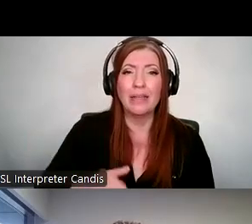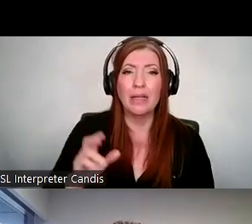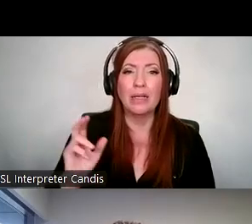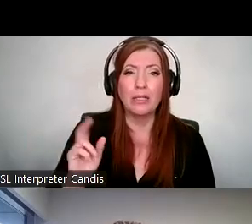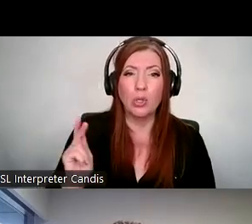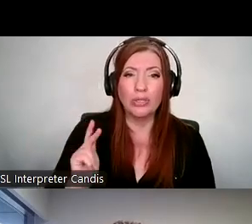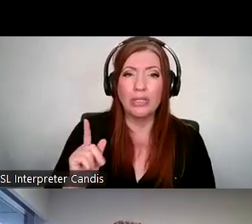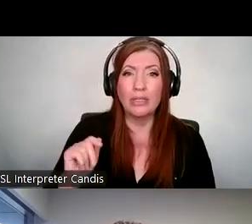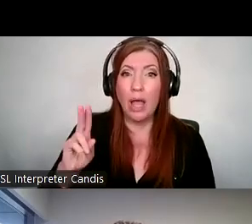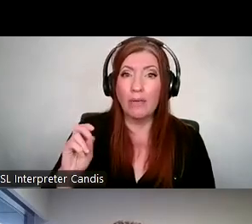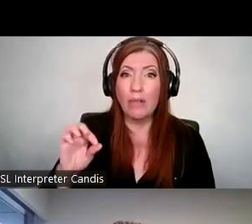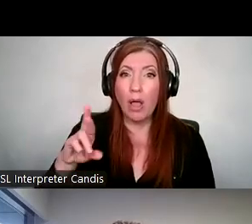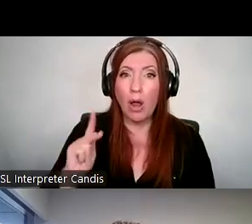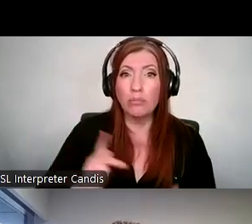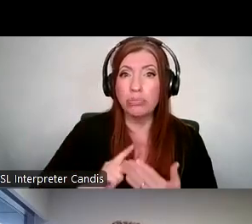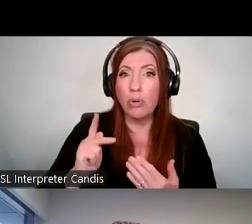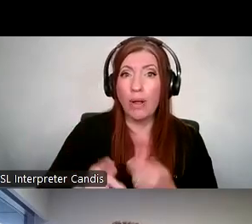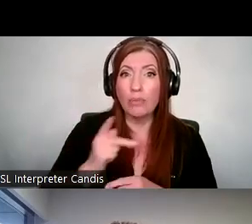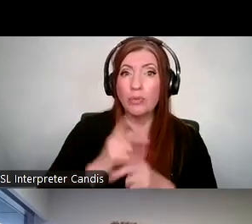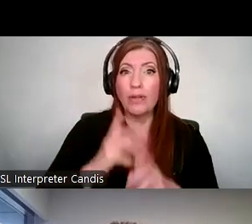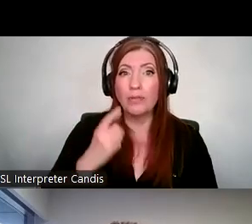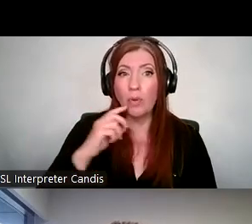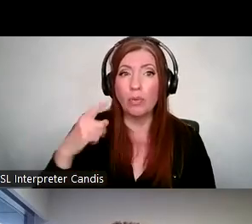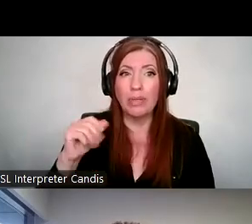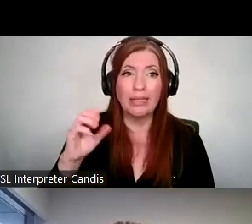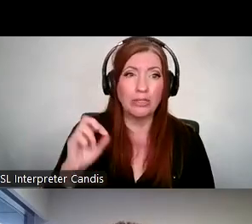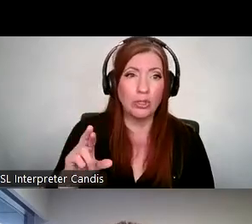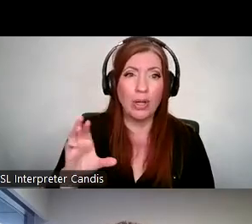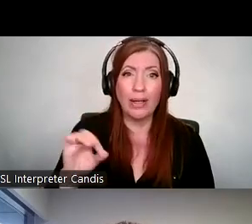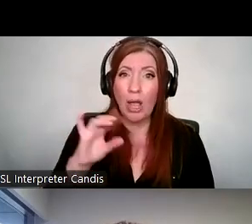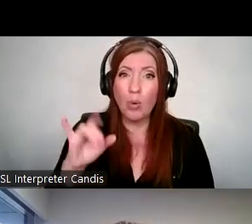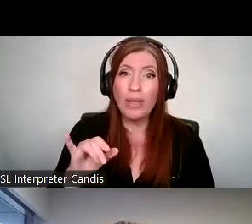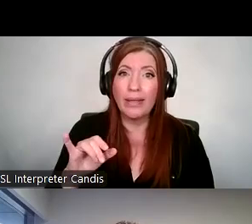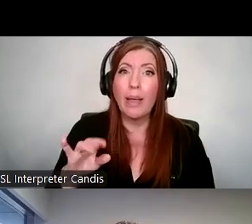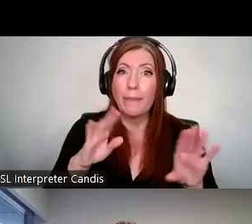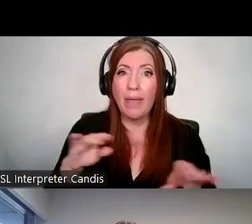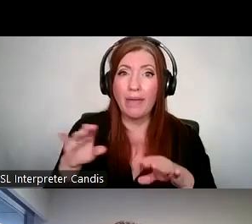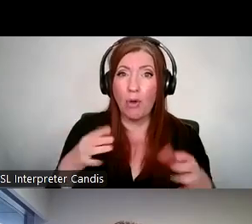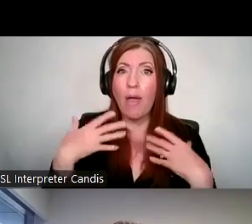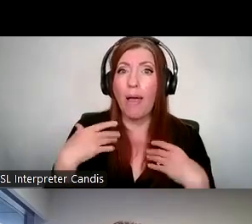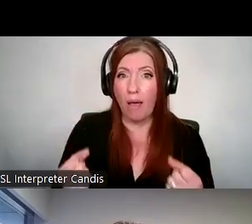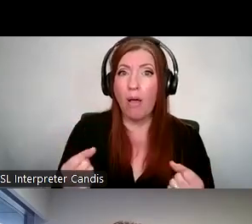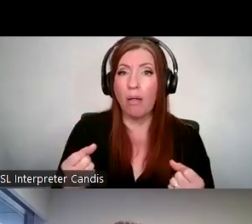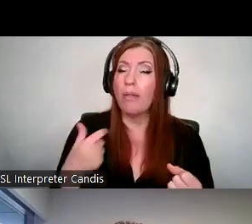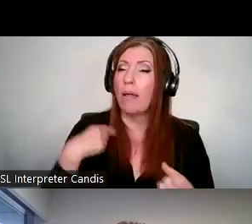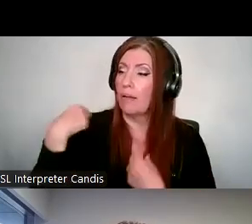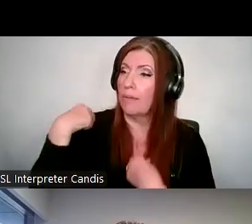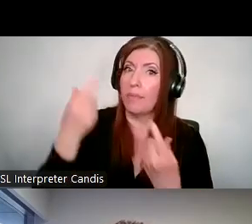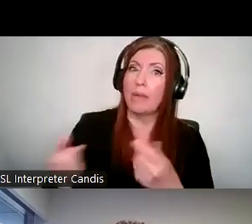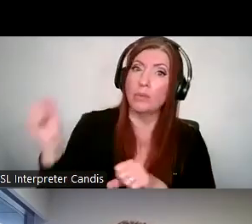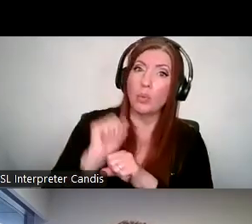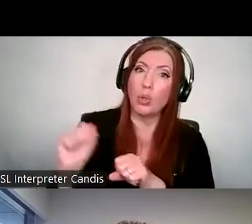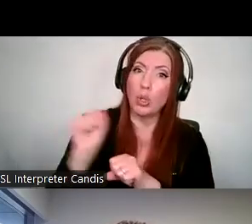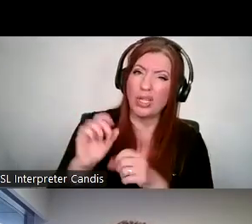am a program supervisor for Placer County Behavioral Health. I've been working with the county